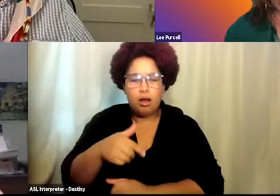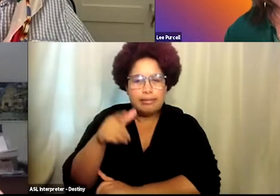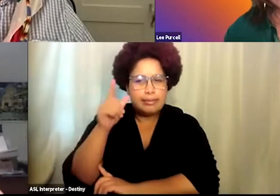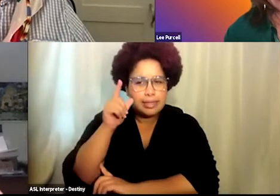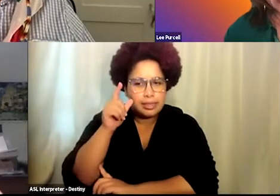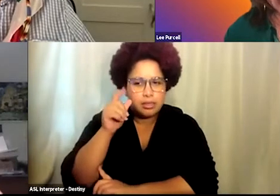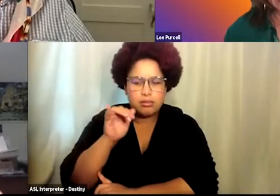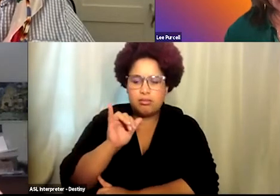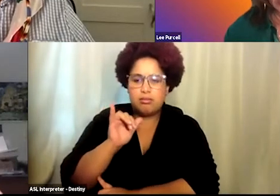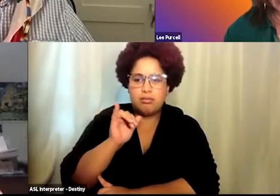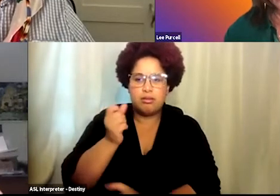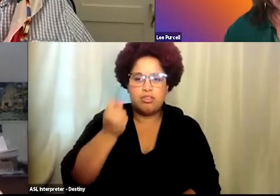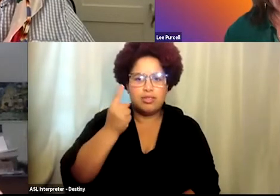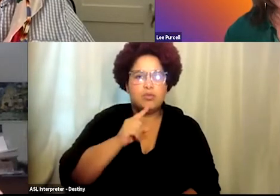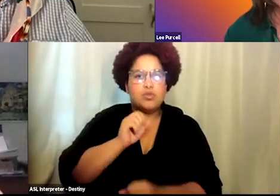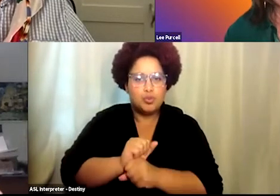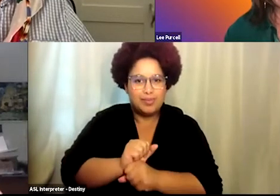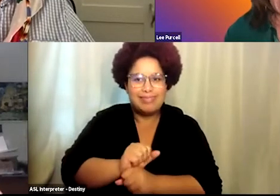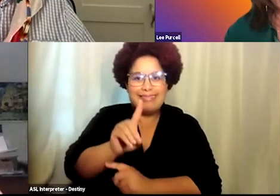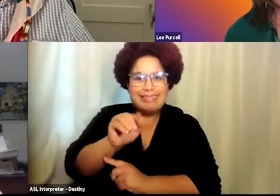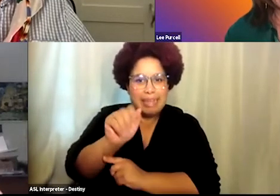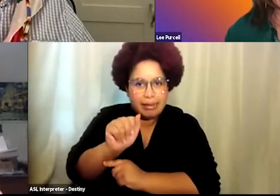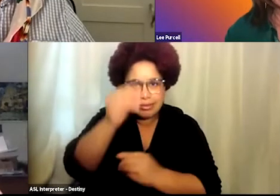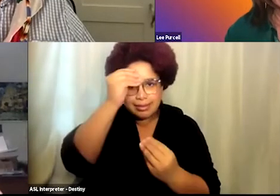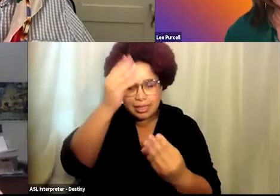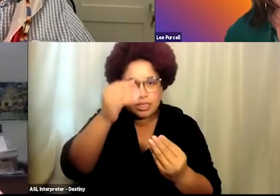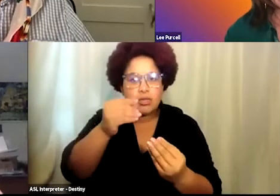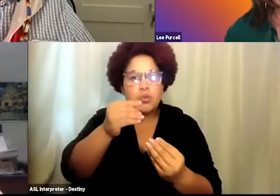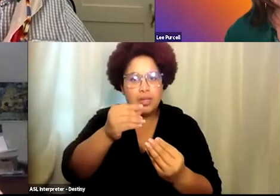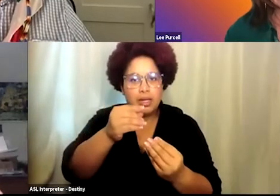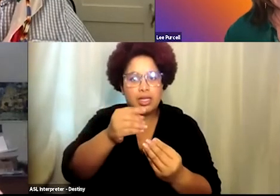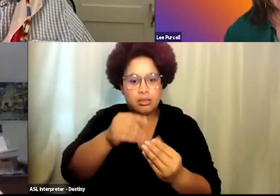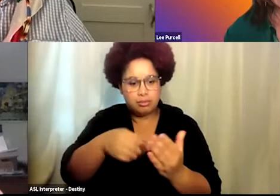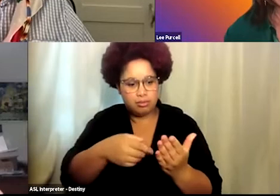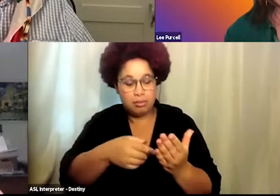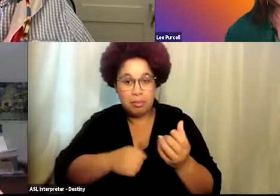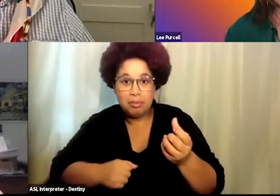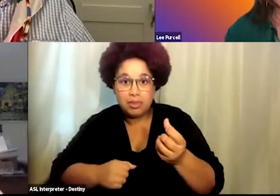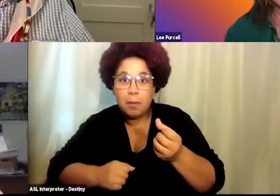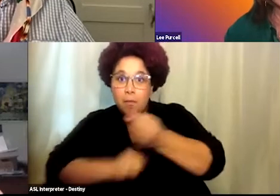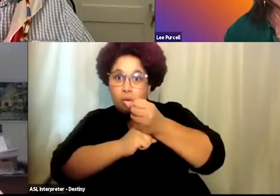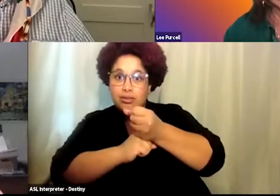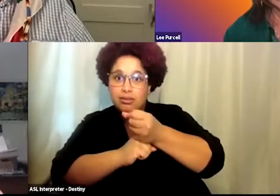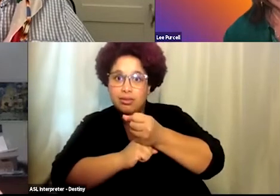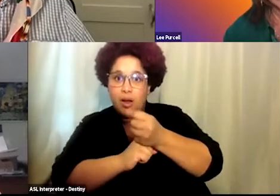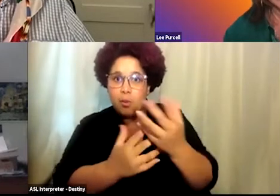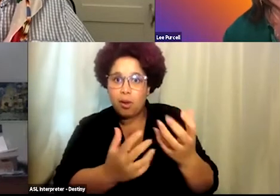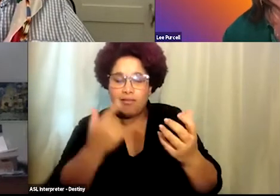that hard data underlines our demand for equity and inclusion.